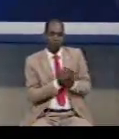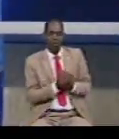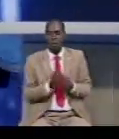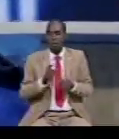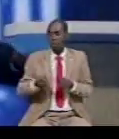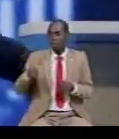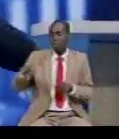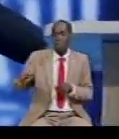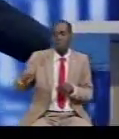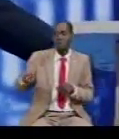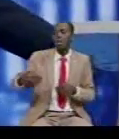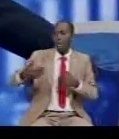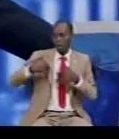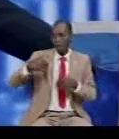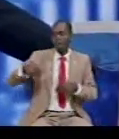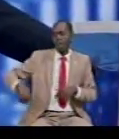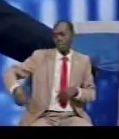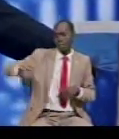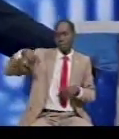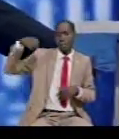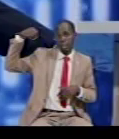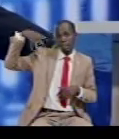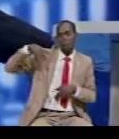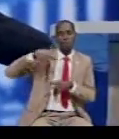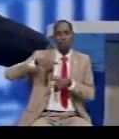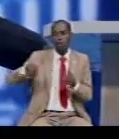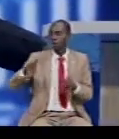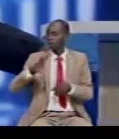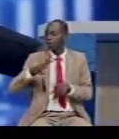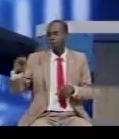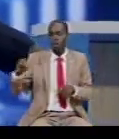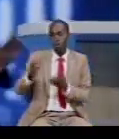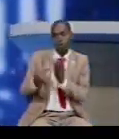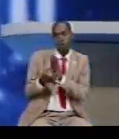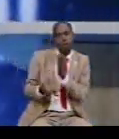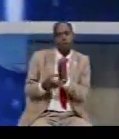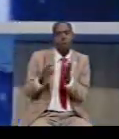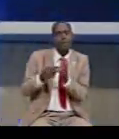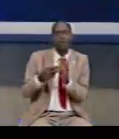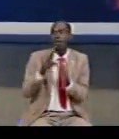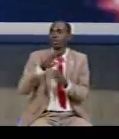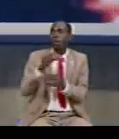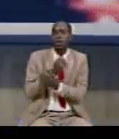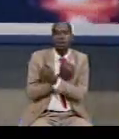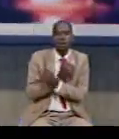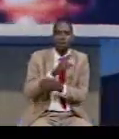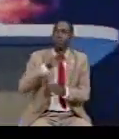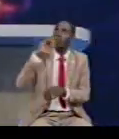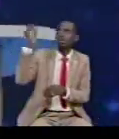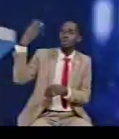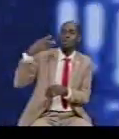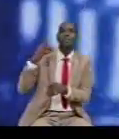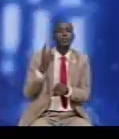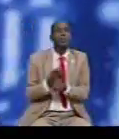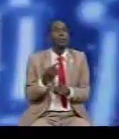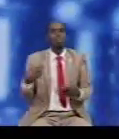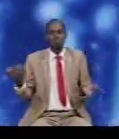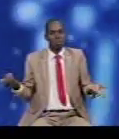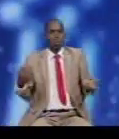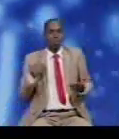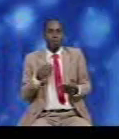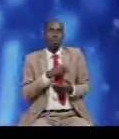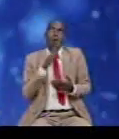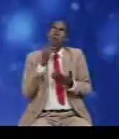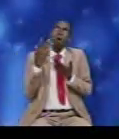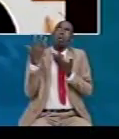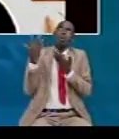no oil, no grace, no love, no faith in God. And he said, we're all waiting for the coming of the